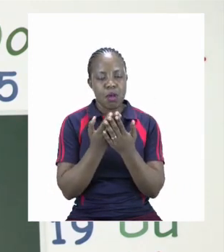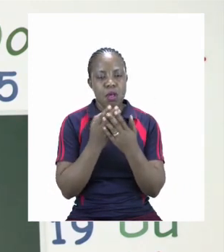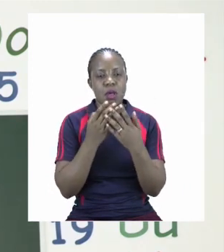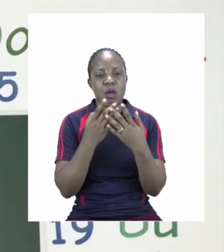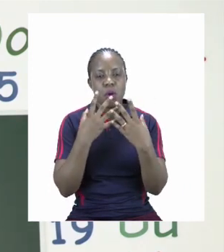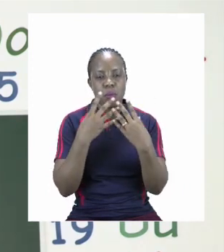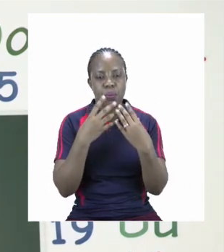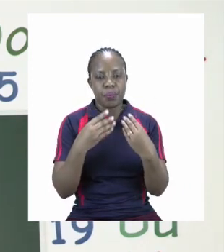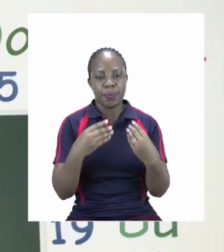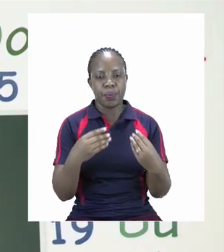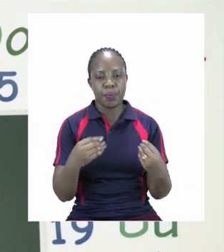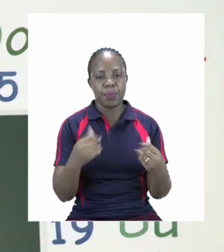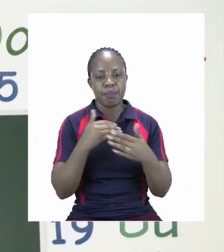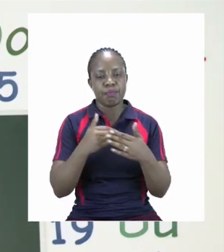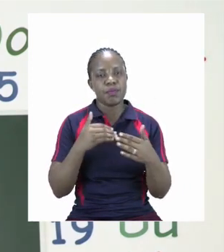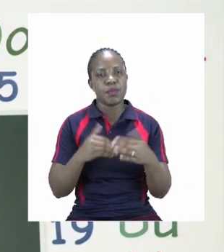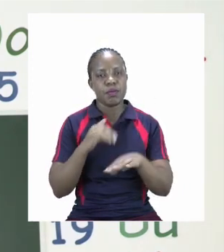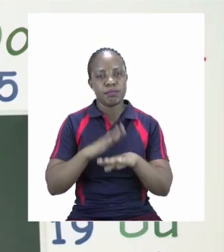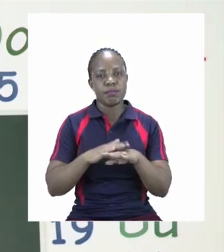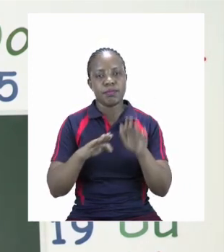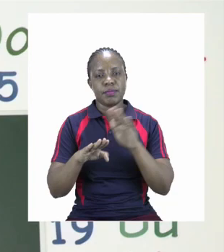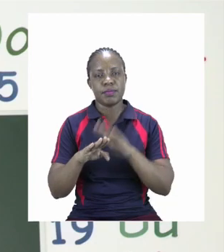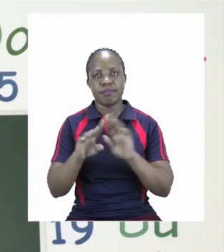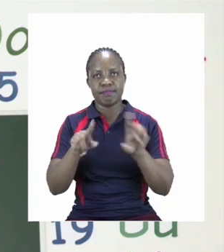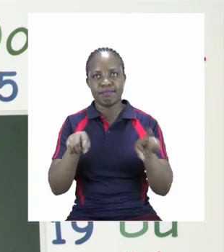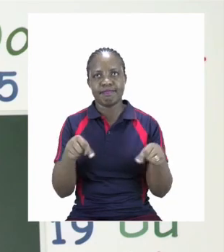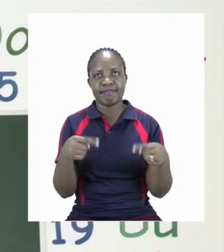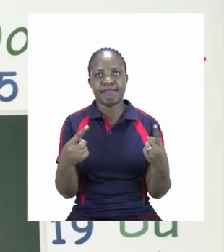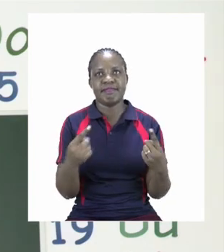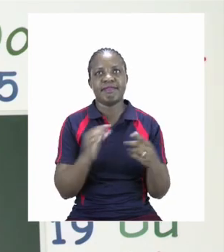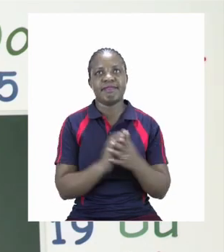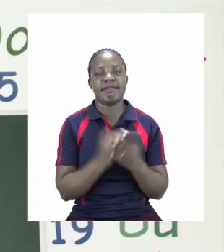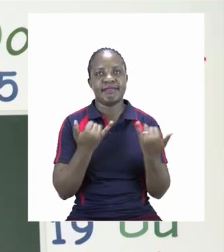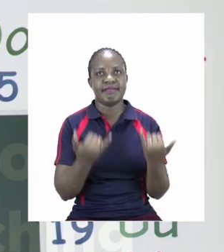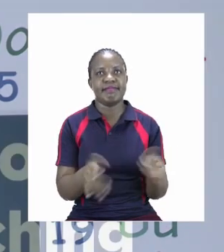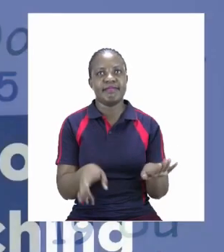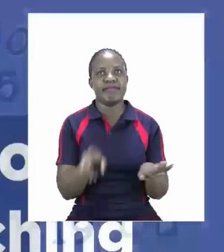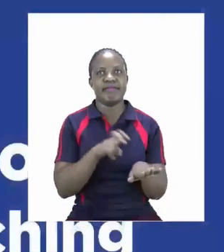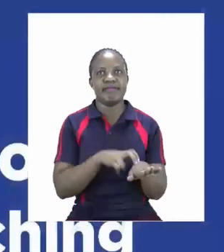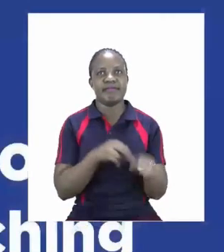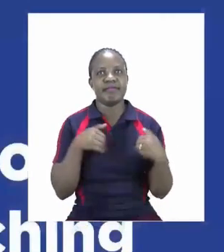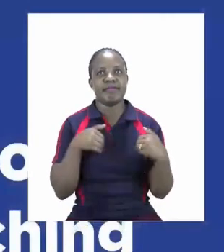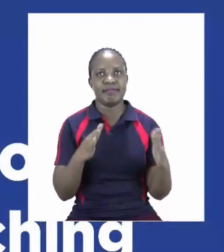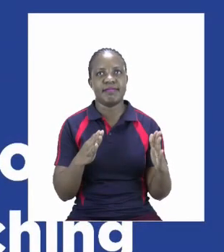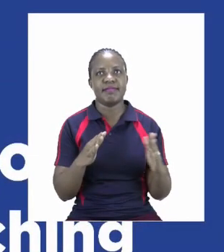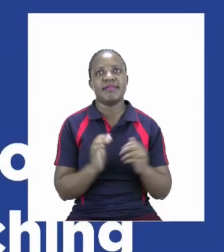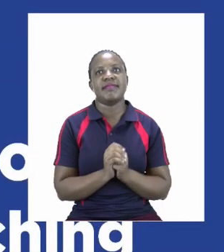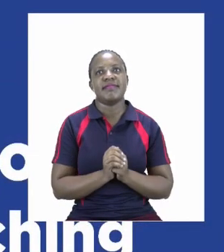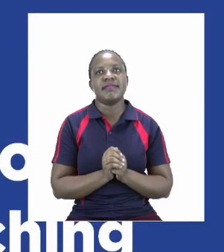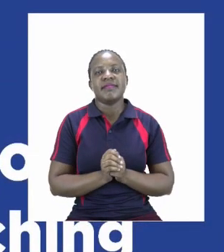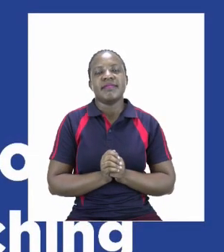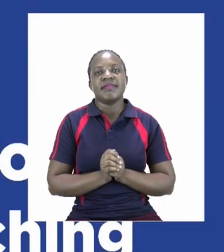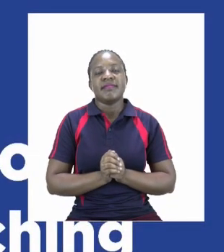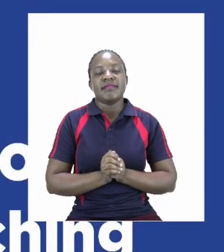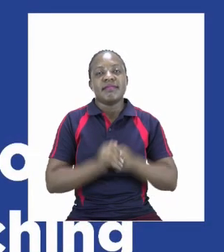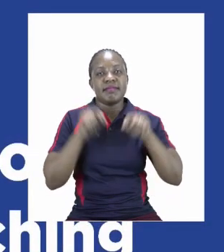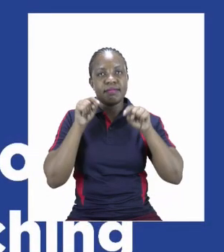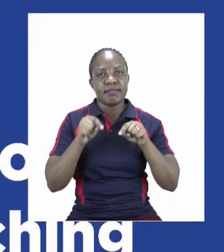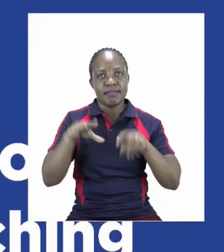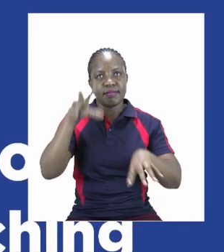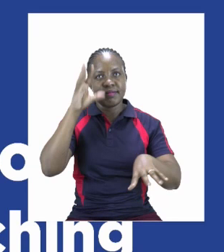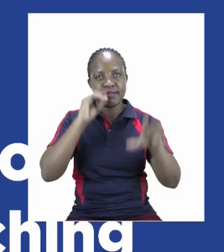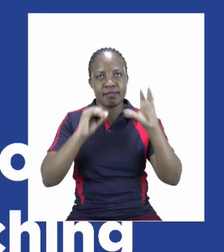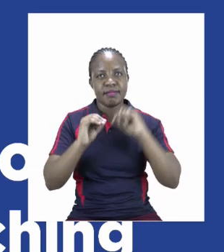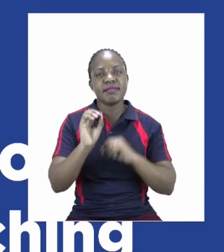touch anything else. Now we are ready. For today's lesson, we are going to